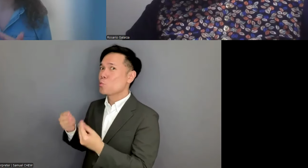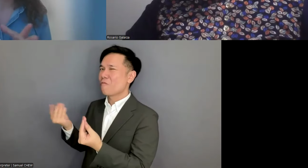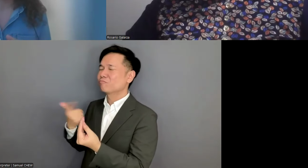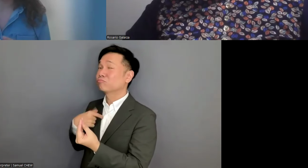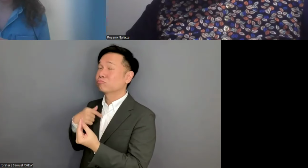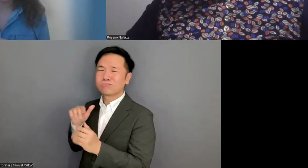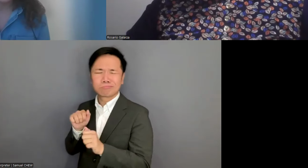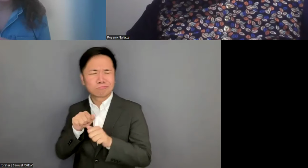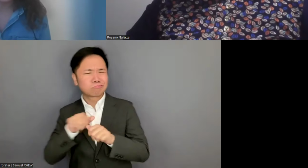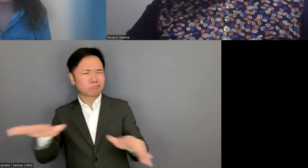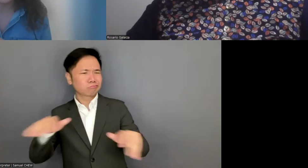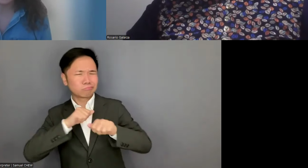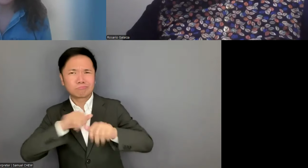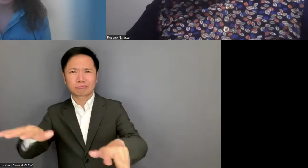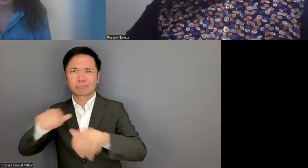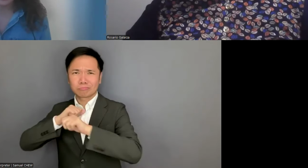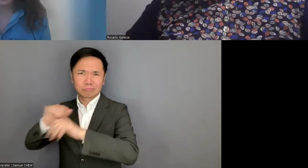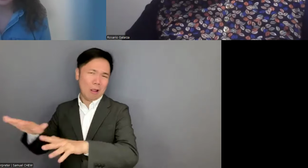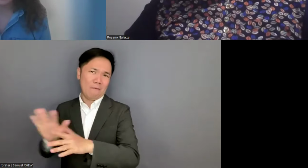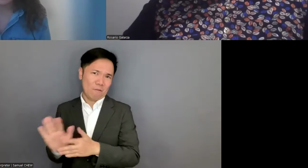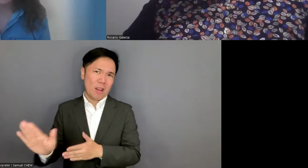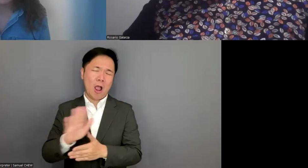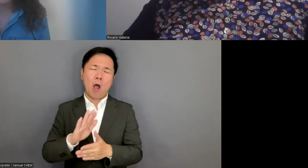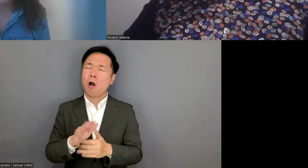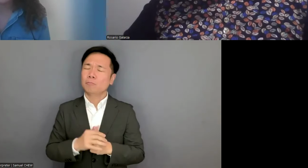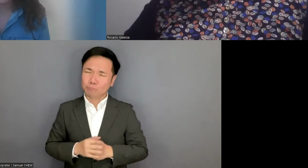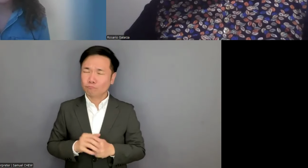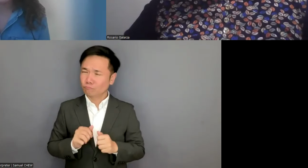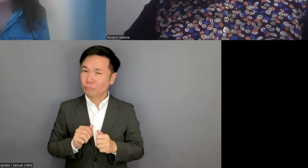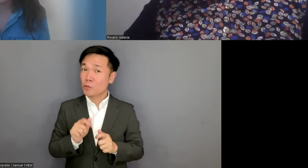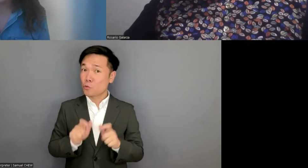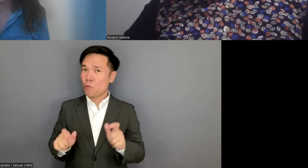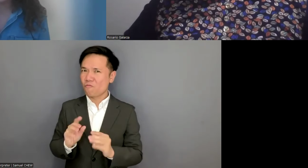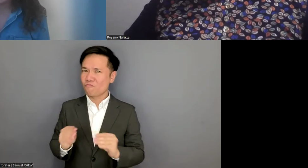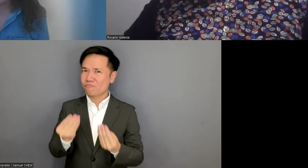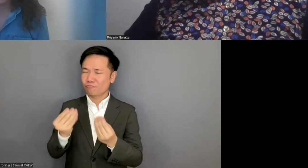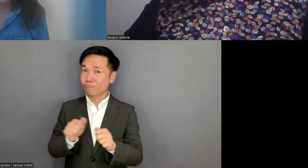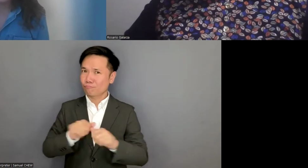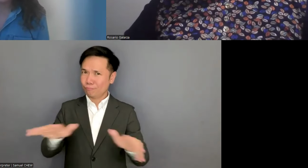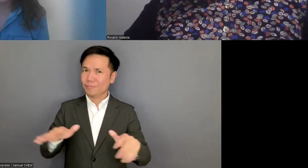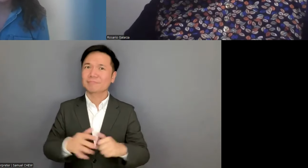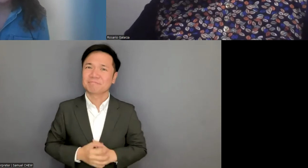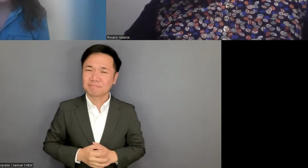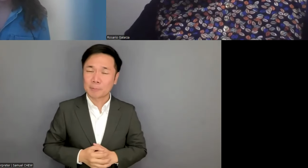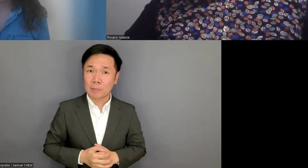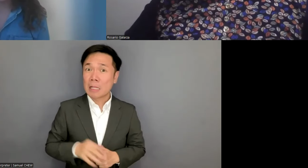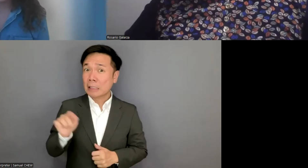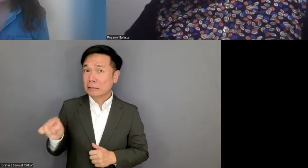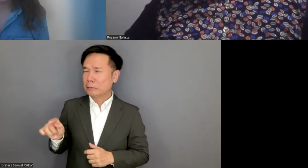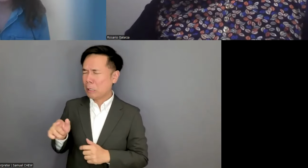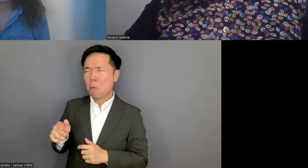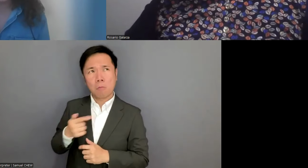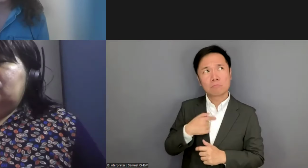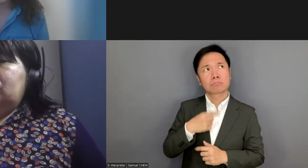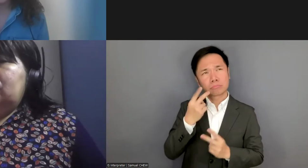distributing these messages through their networks. And this is, I think, one of the key takeaways from the